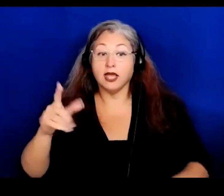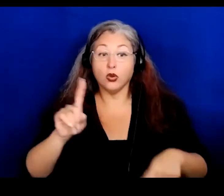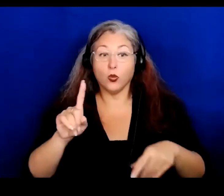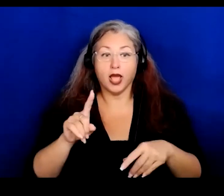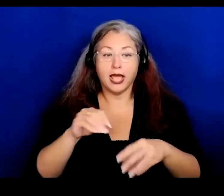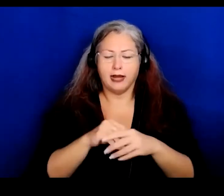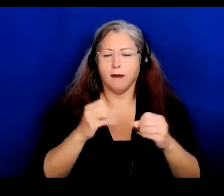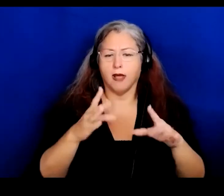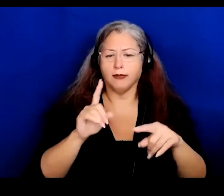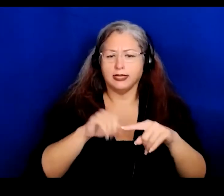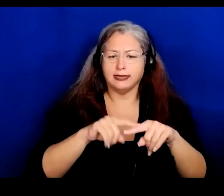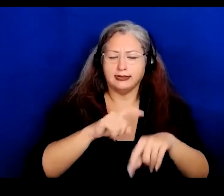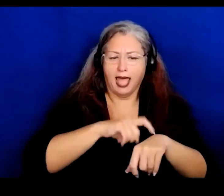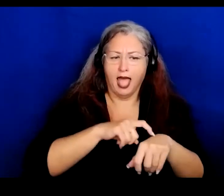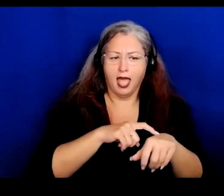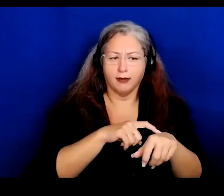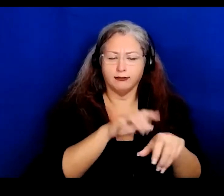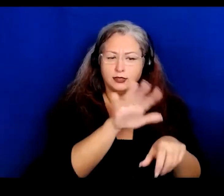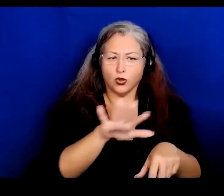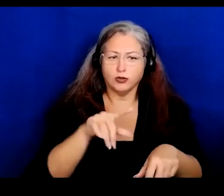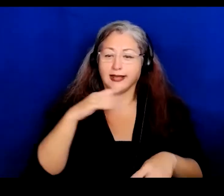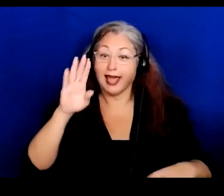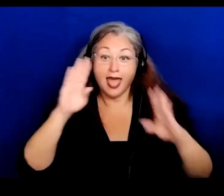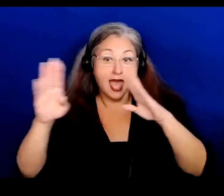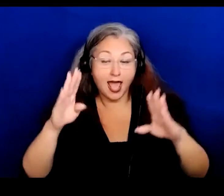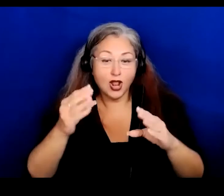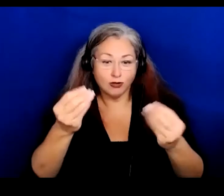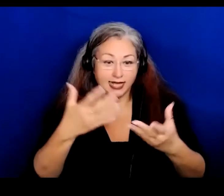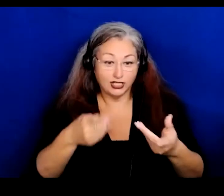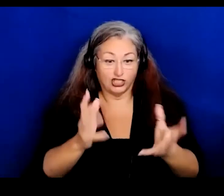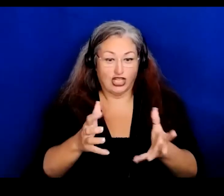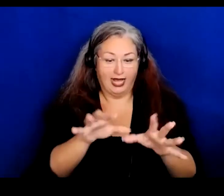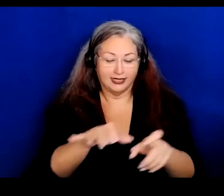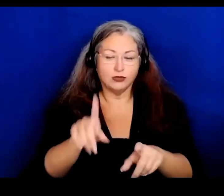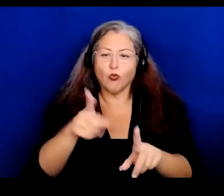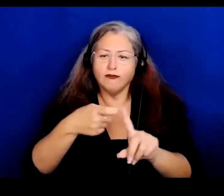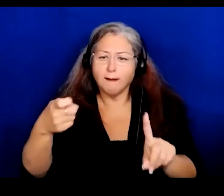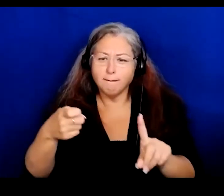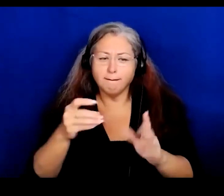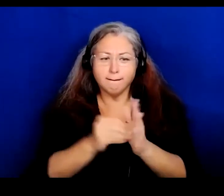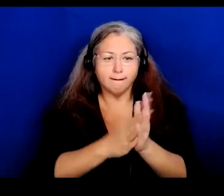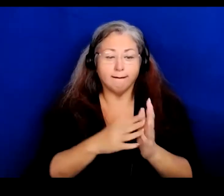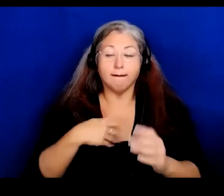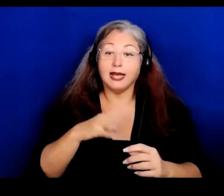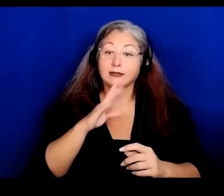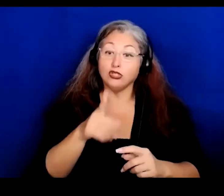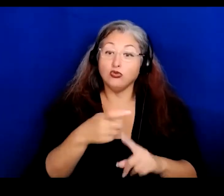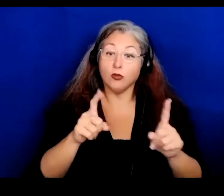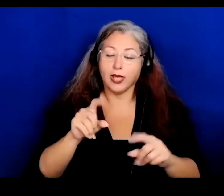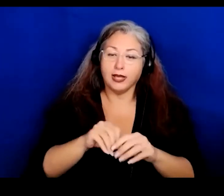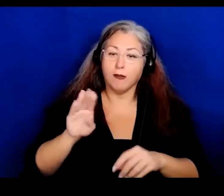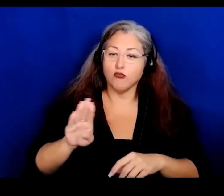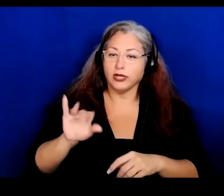across multiple time zones, so please do say hi and let us know in the chat where you're watching from. I'm speaking to you today from Brooklyn,